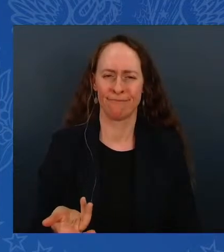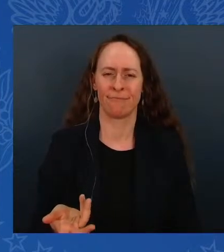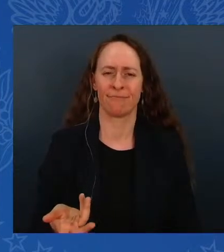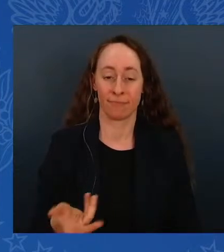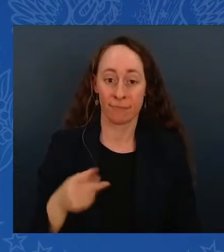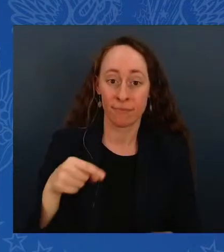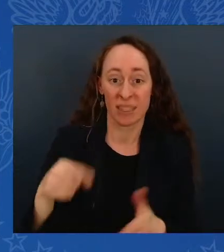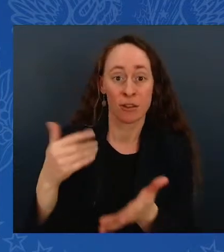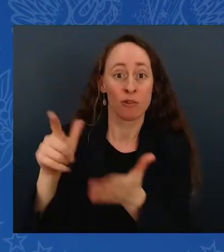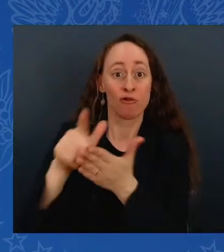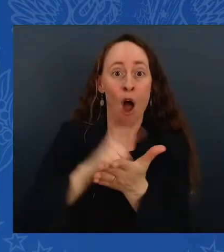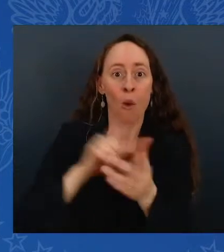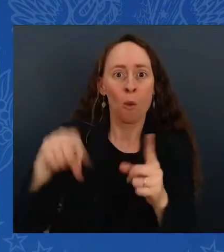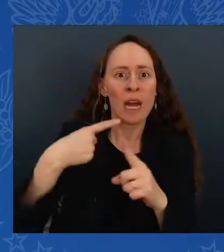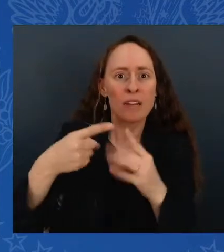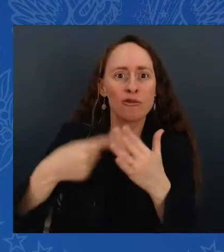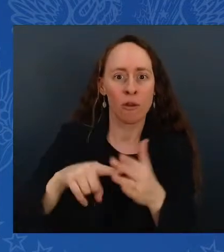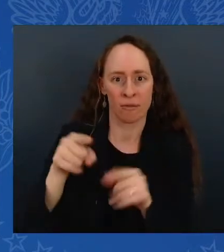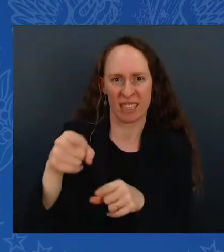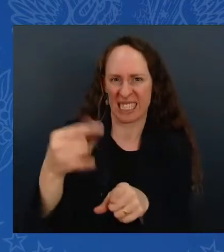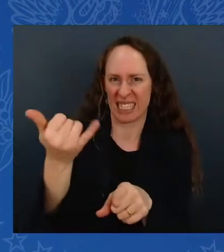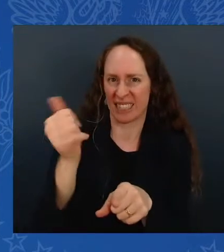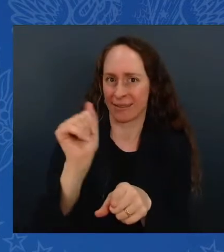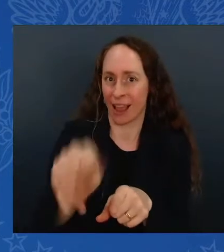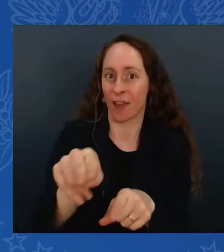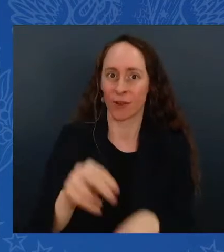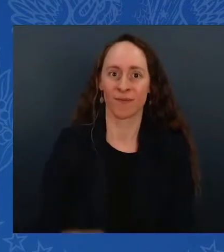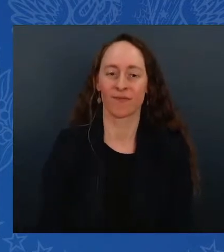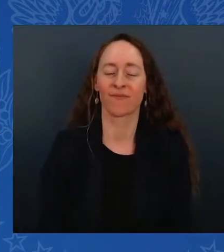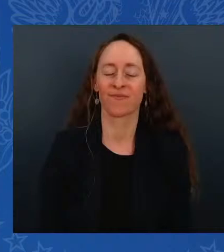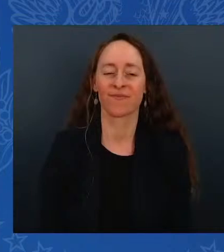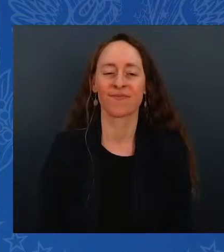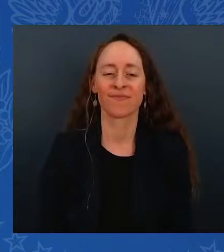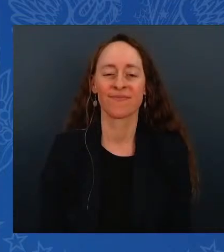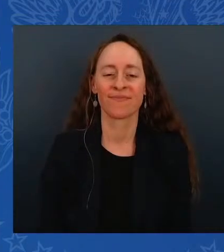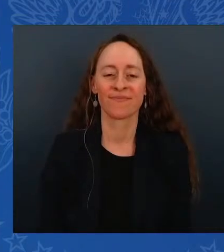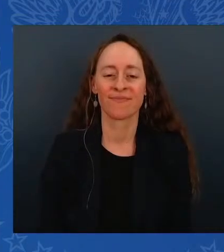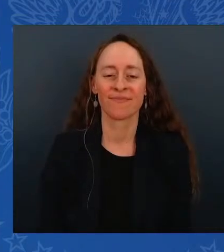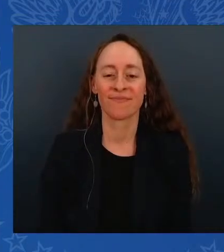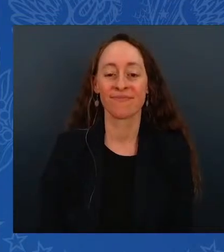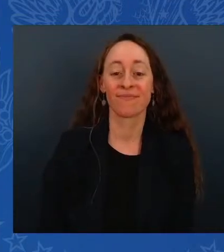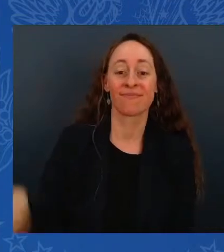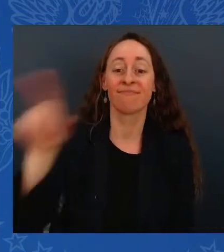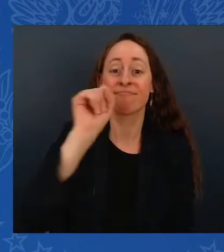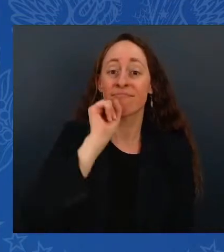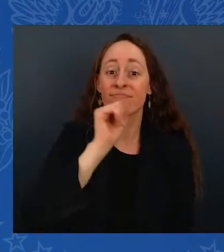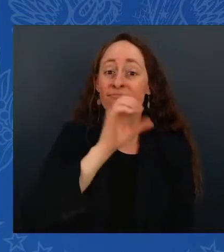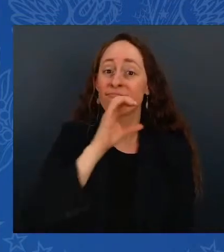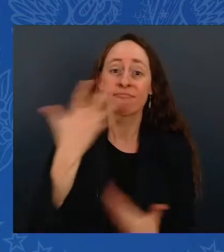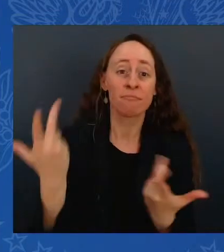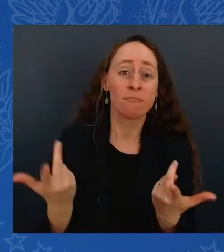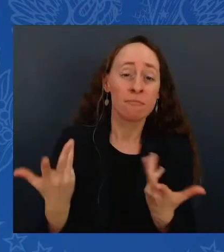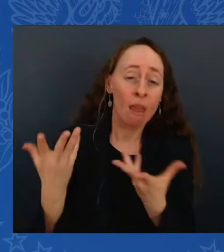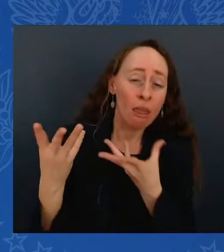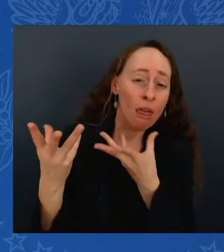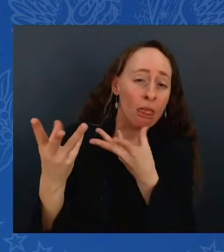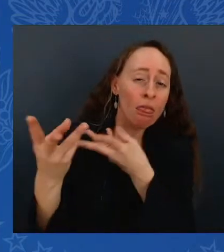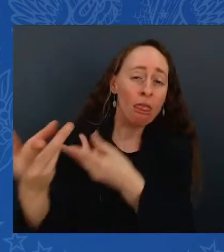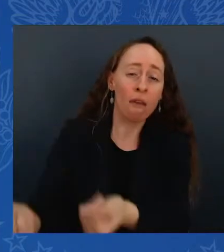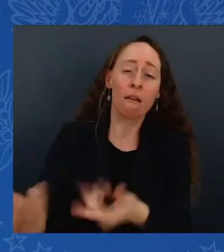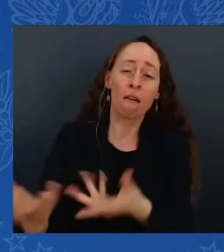but the law, the existing law, every senior's total prescription drug cost will be capped at $2,000 a